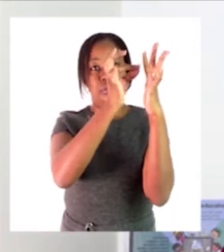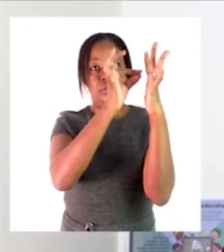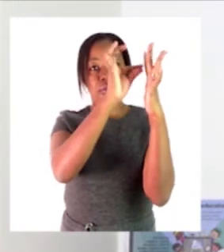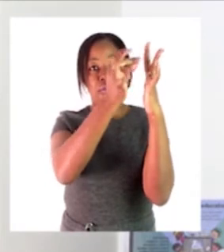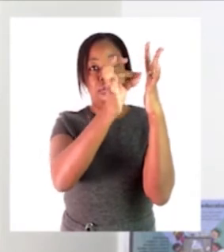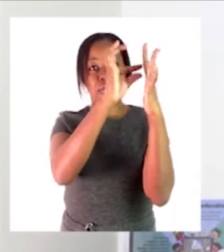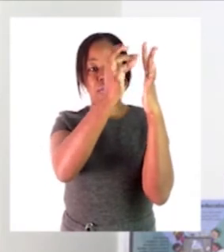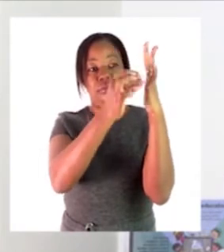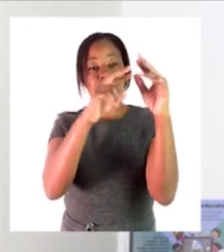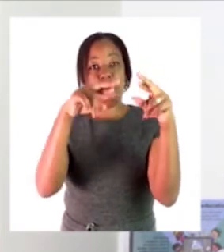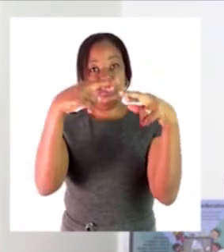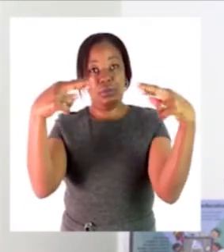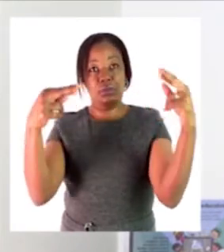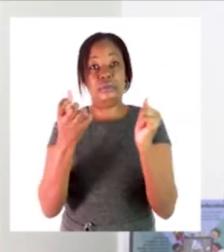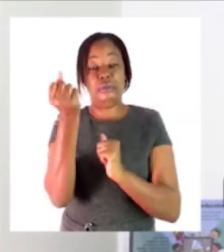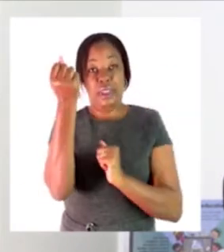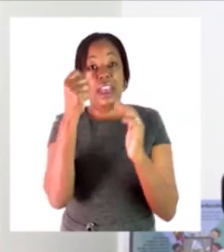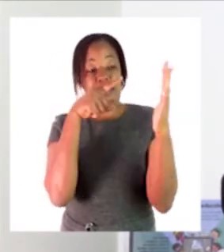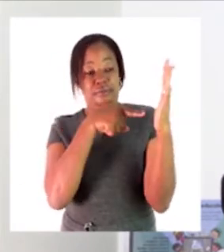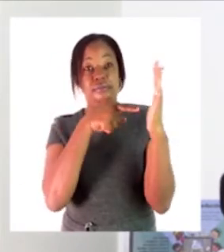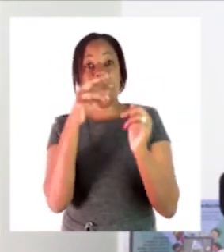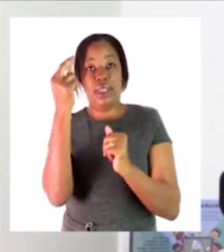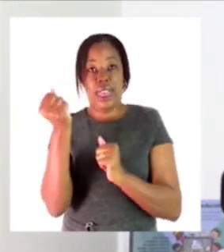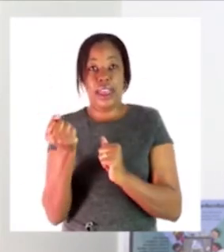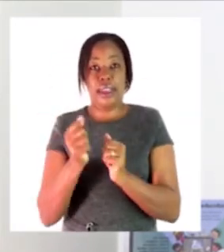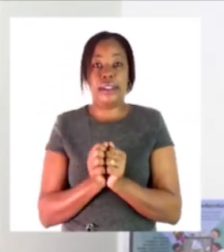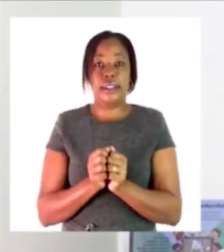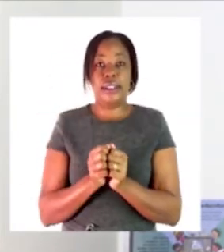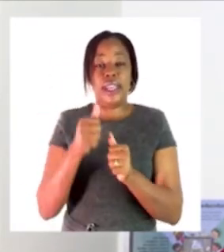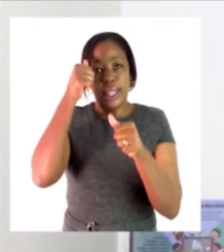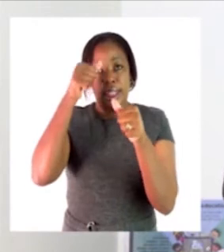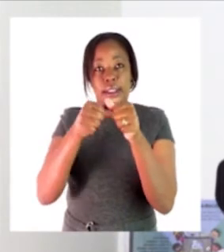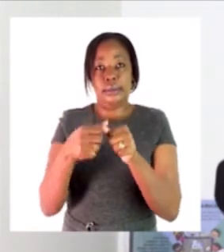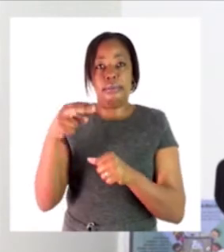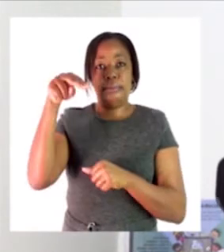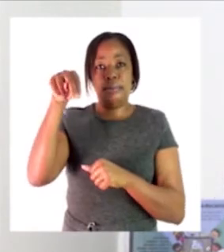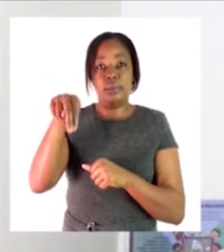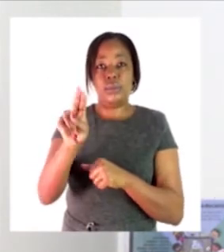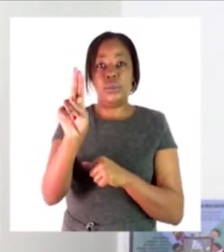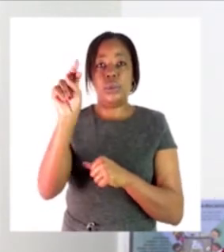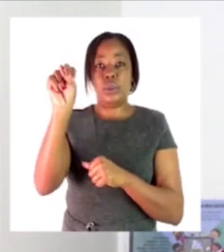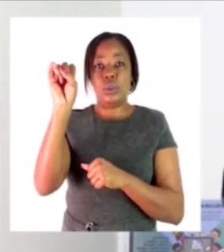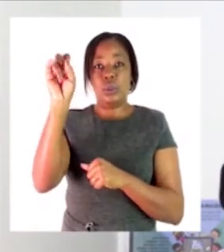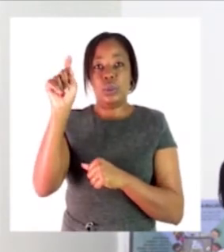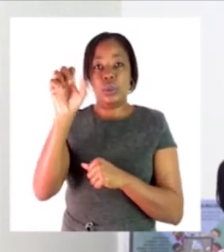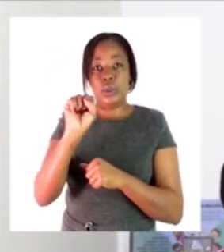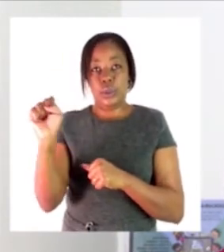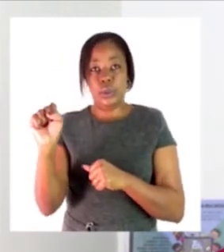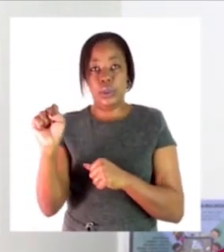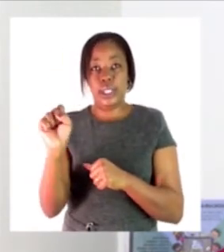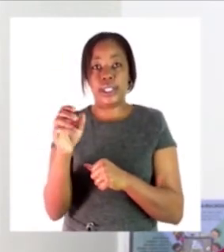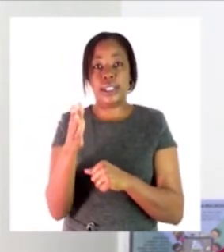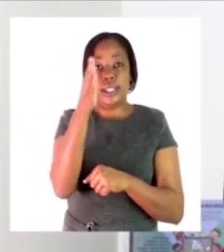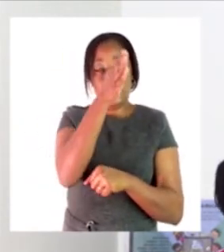place values. These are the units, that is the tens. So if a number is alone, it is not